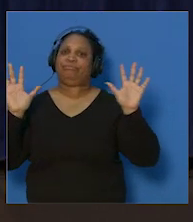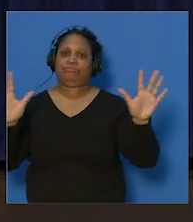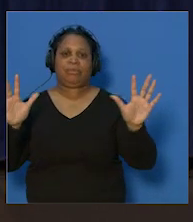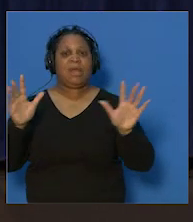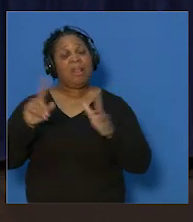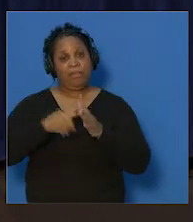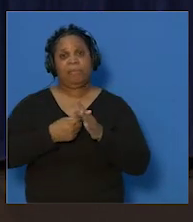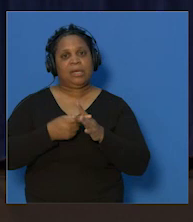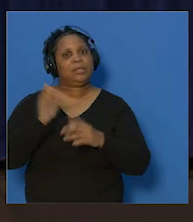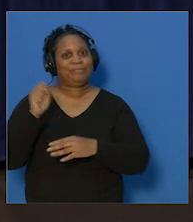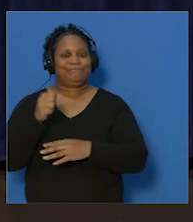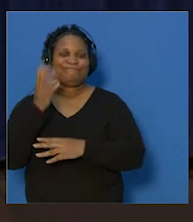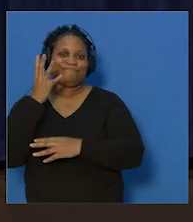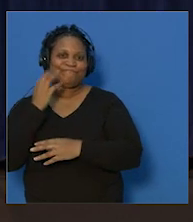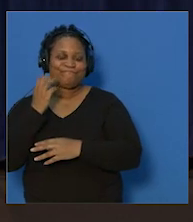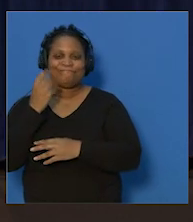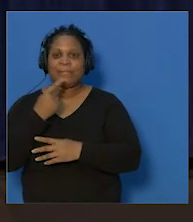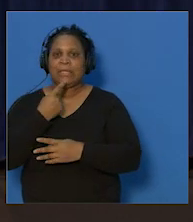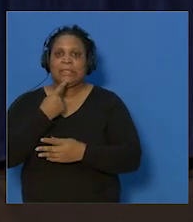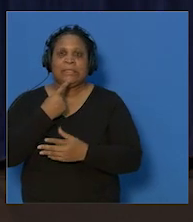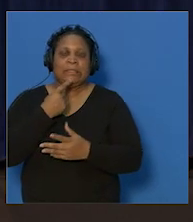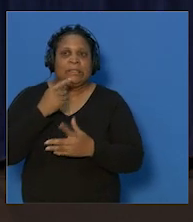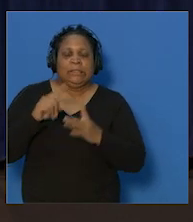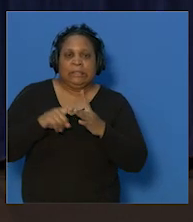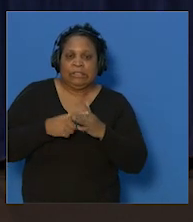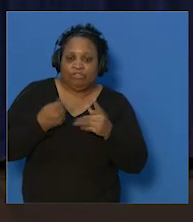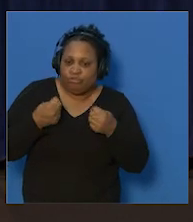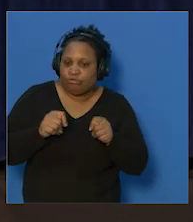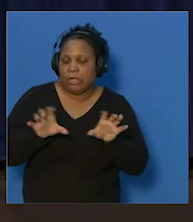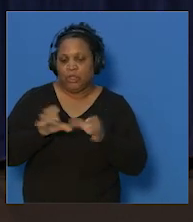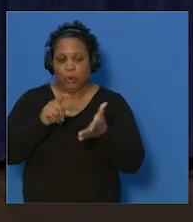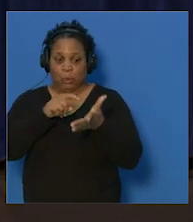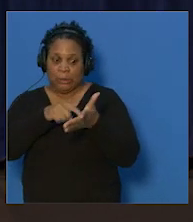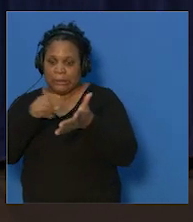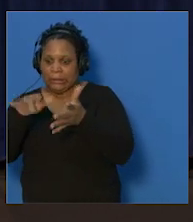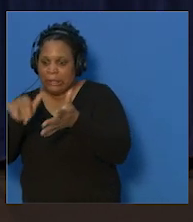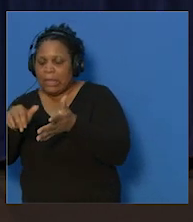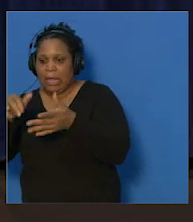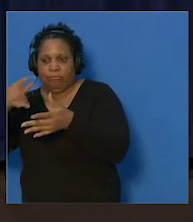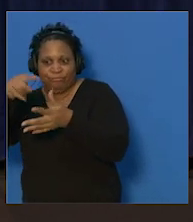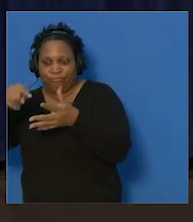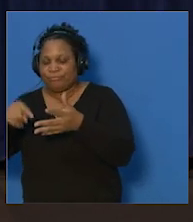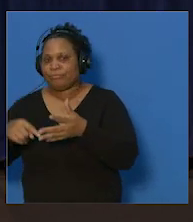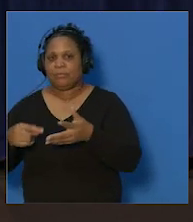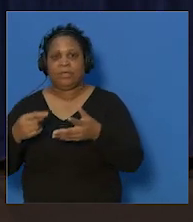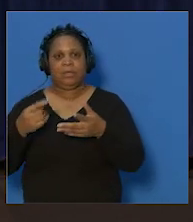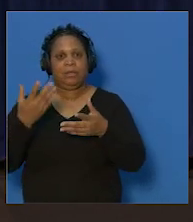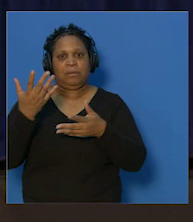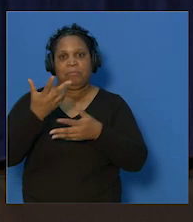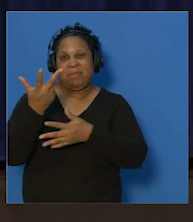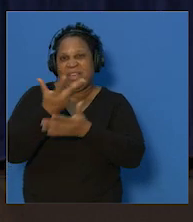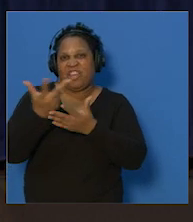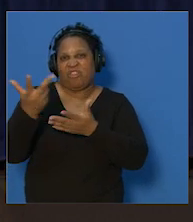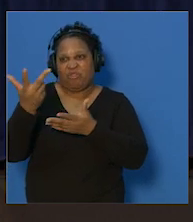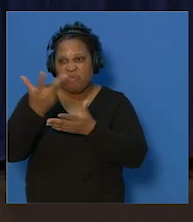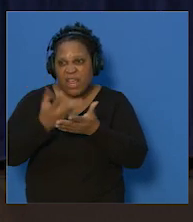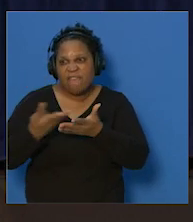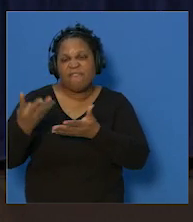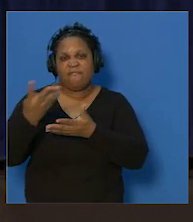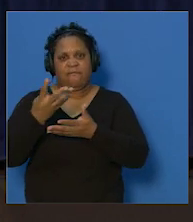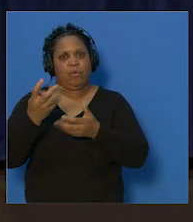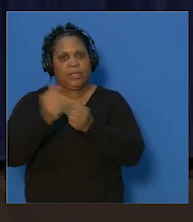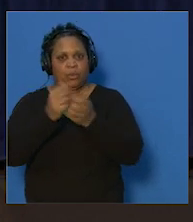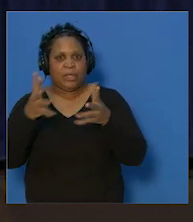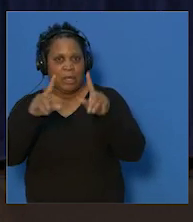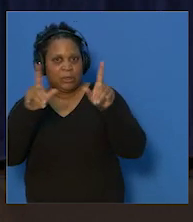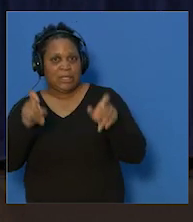have been through a point in time where we could have said, okay, let us try to do this, let's try to do that, let's try to do that, and we could have been 3 or 4 more weeks without testing when the entire